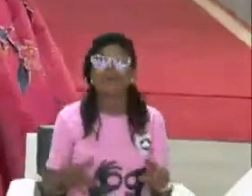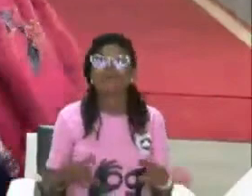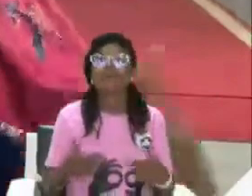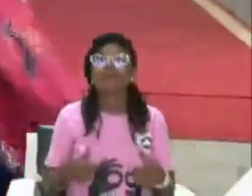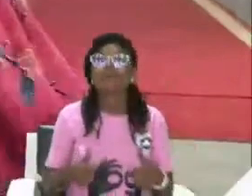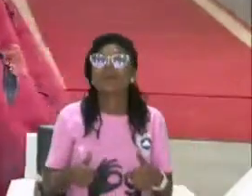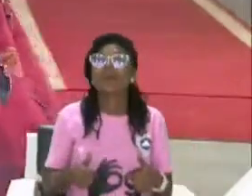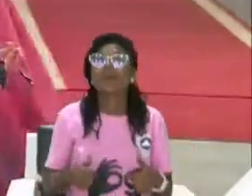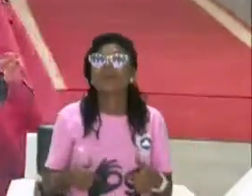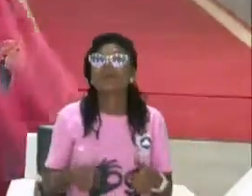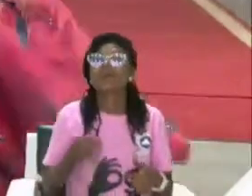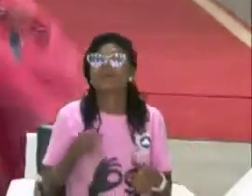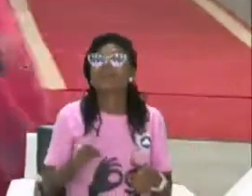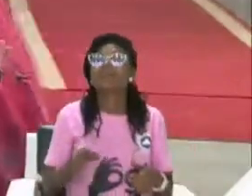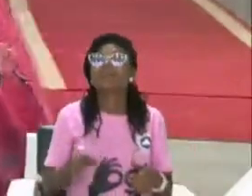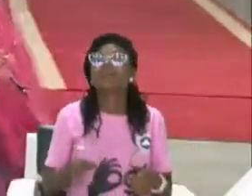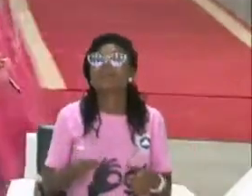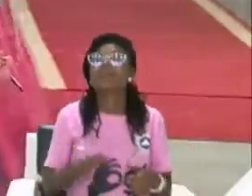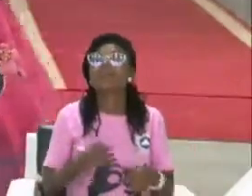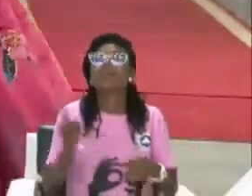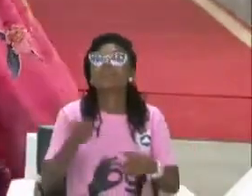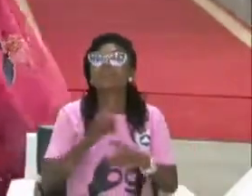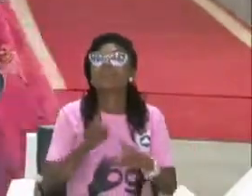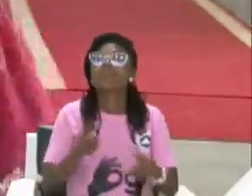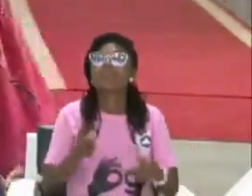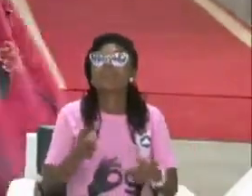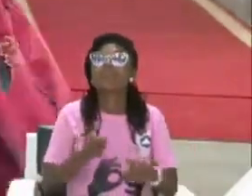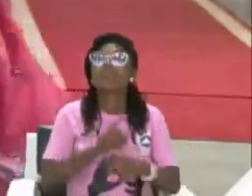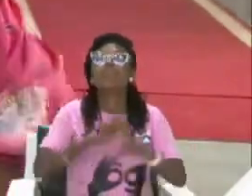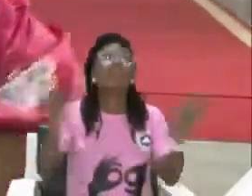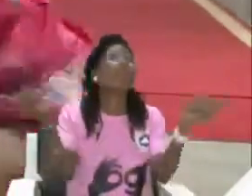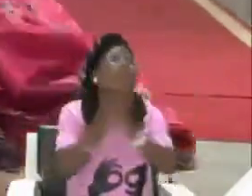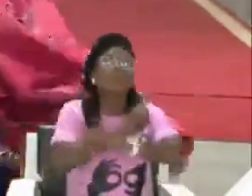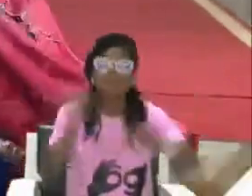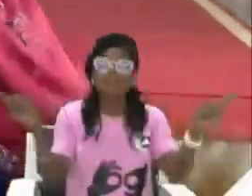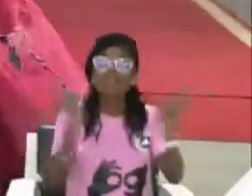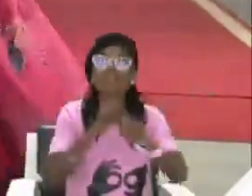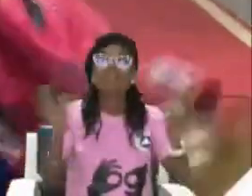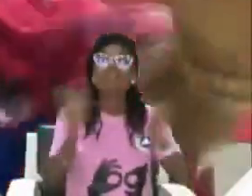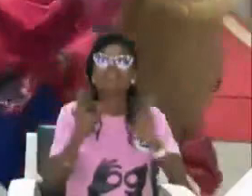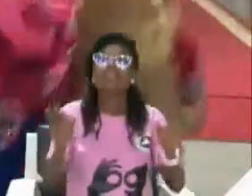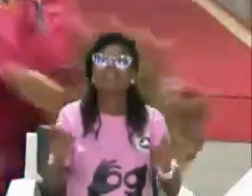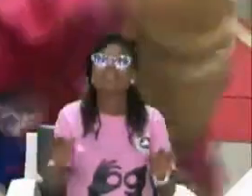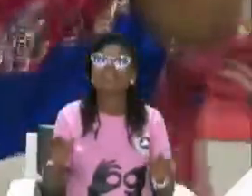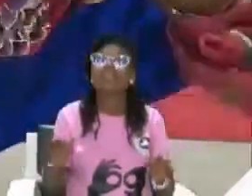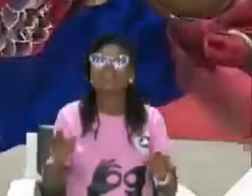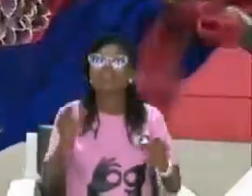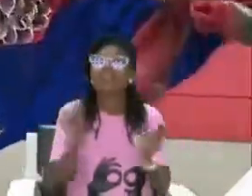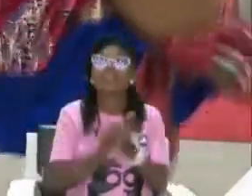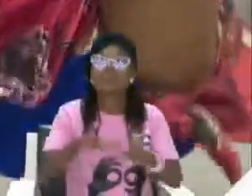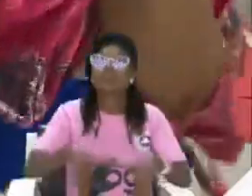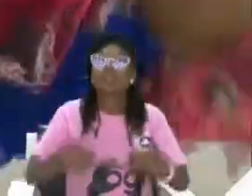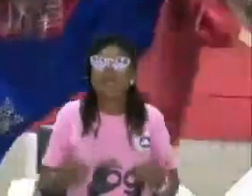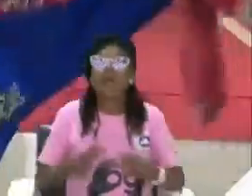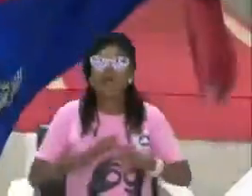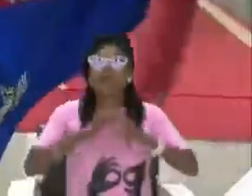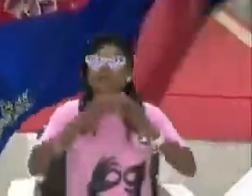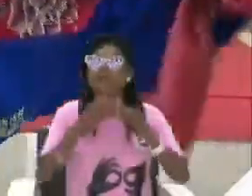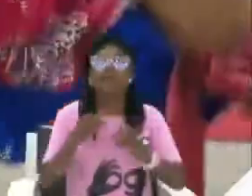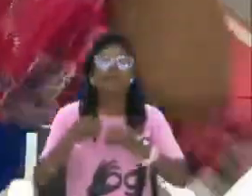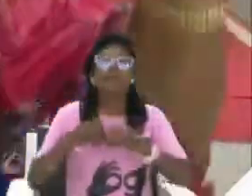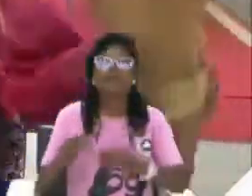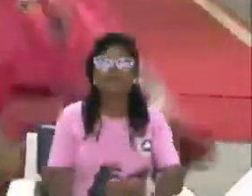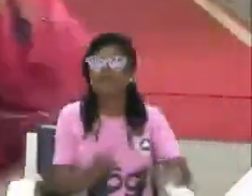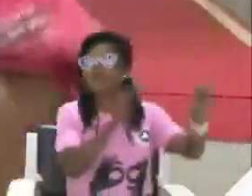bed. I lay down on the bed. He touched me and he said, he couldn't say any word. That was how we left the hospital. I have